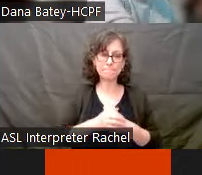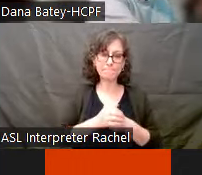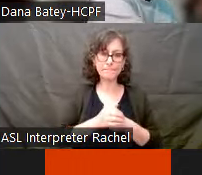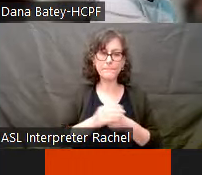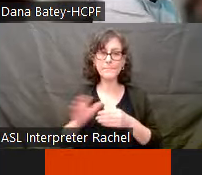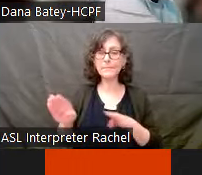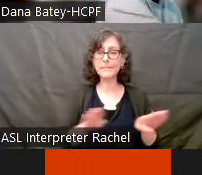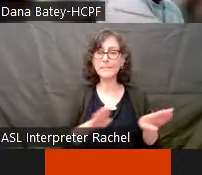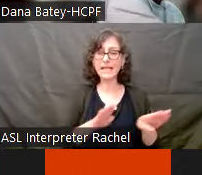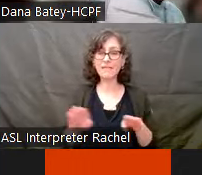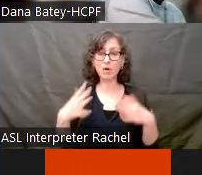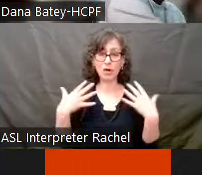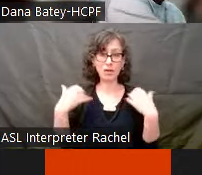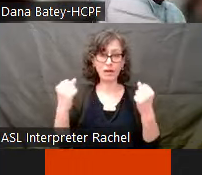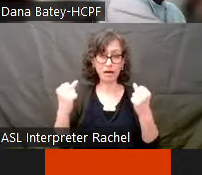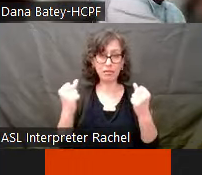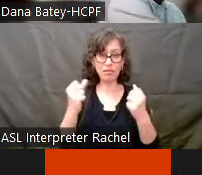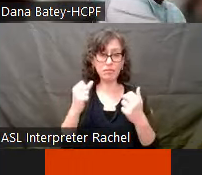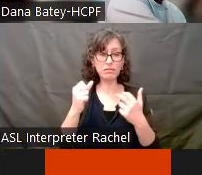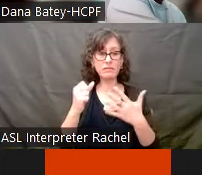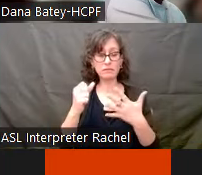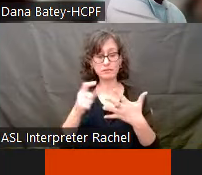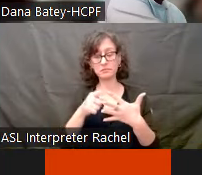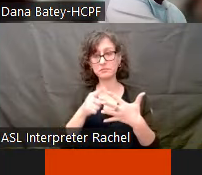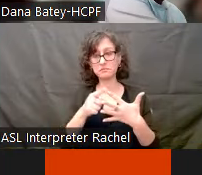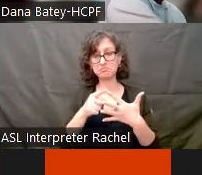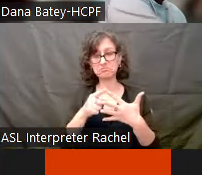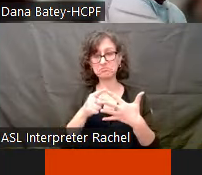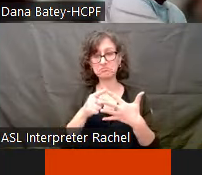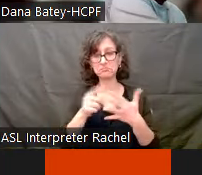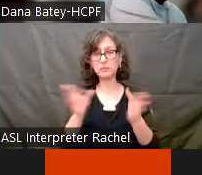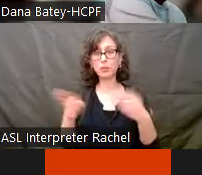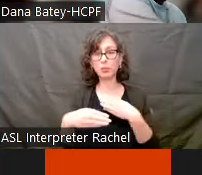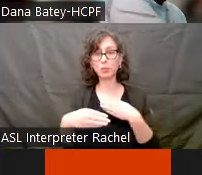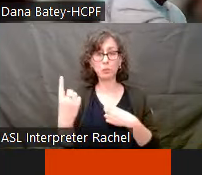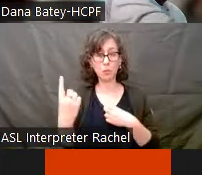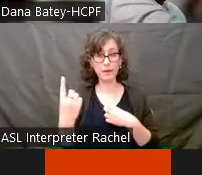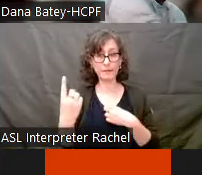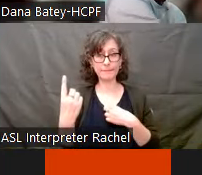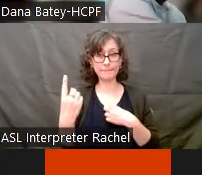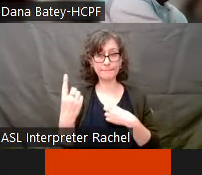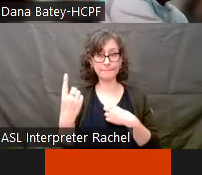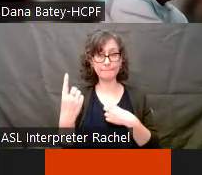Behavioral health, you're going to go to room 1.